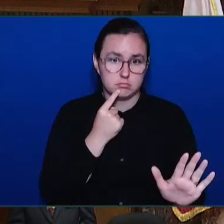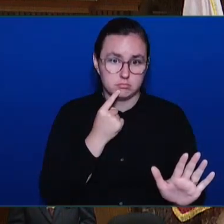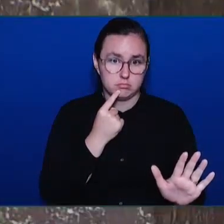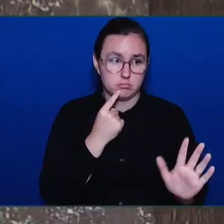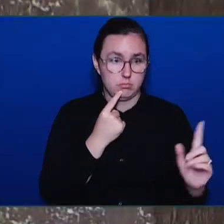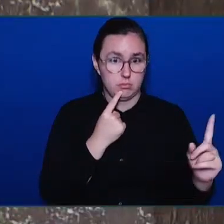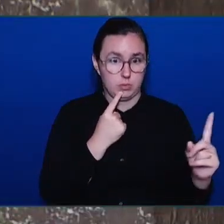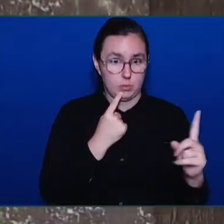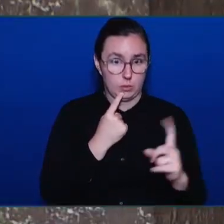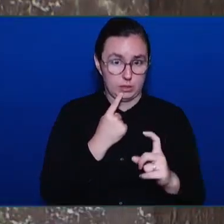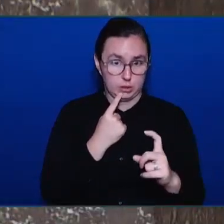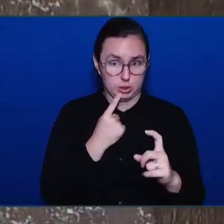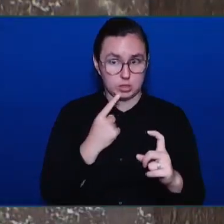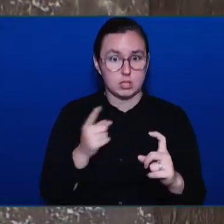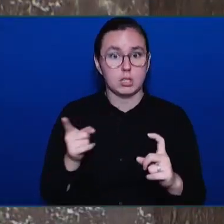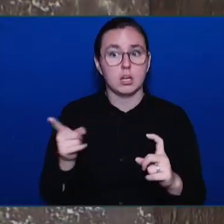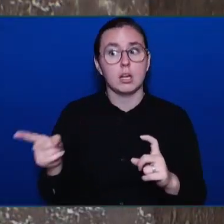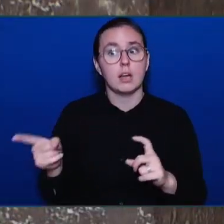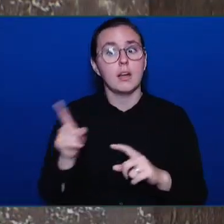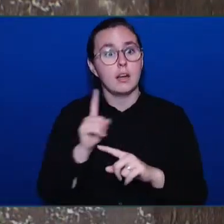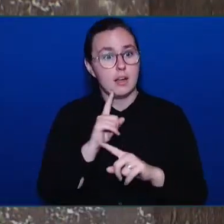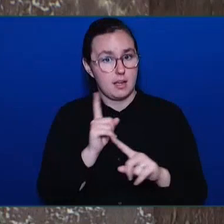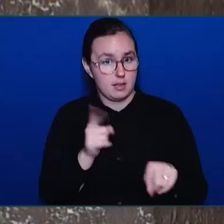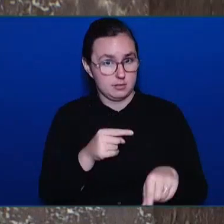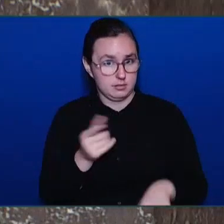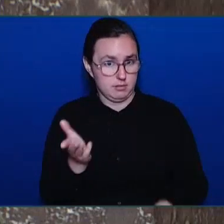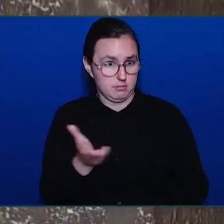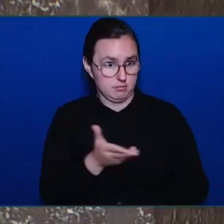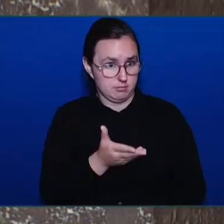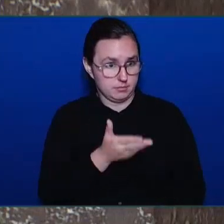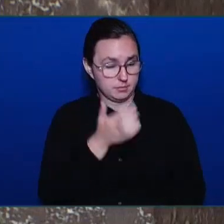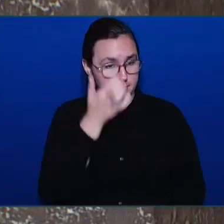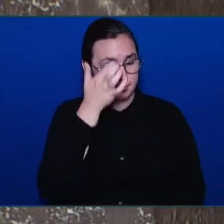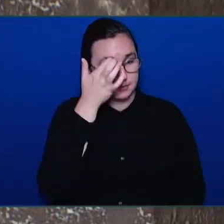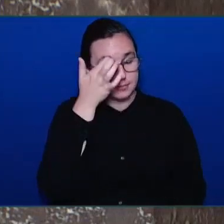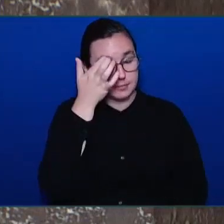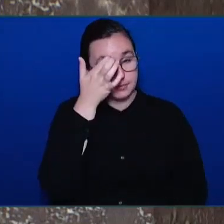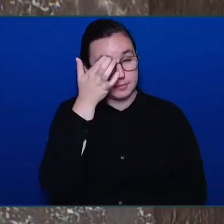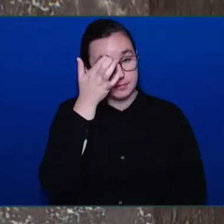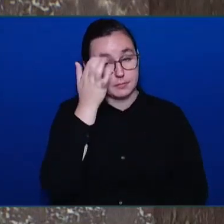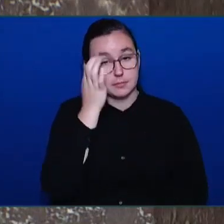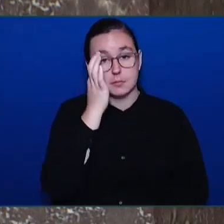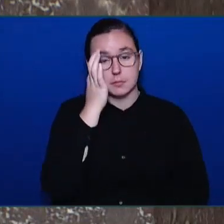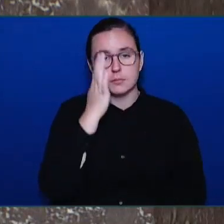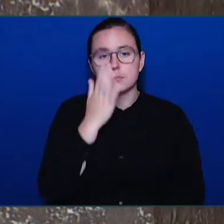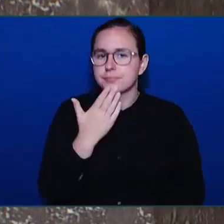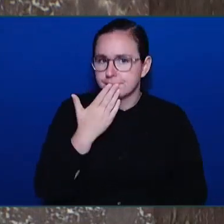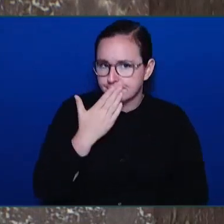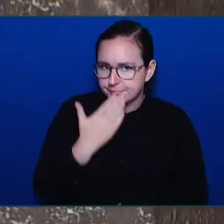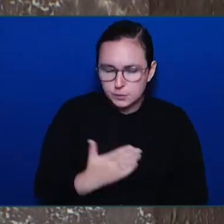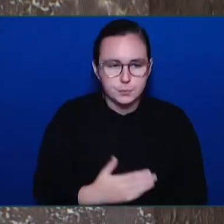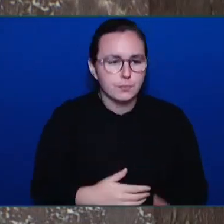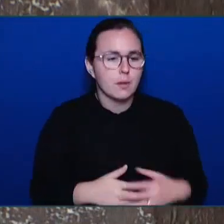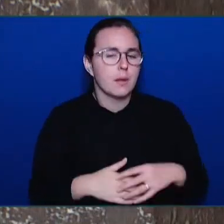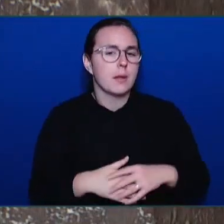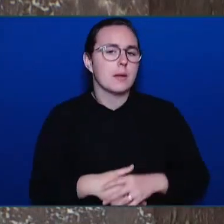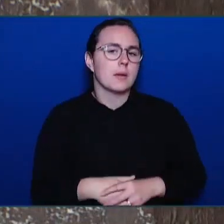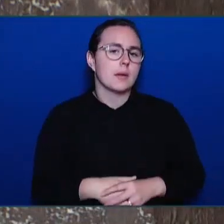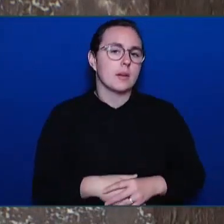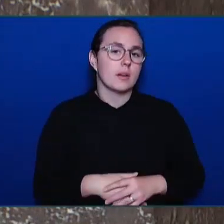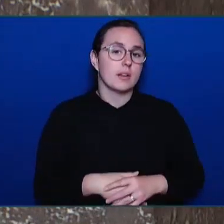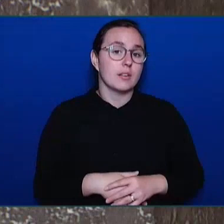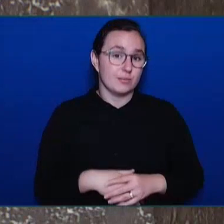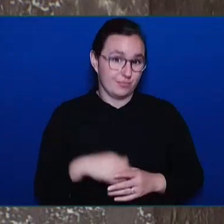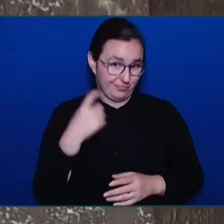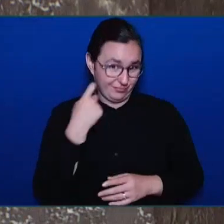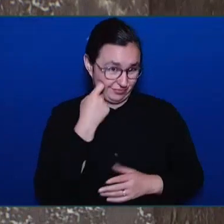Speaker. Again, I appreciate the Leader of the Opposition making it clear he supports decriminalization. He was clear in the media, but I also appreciate